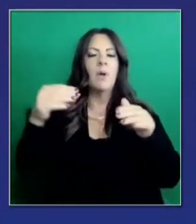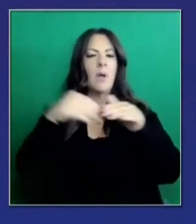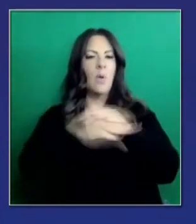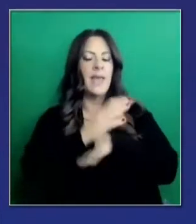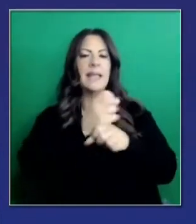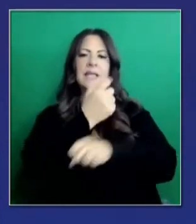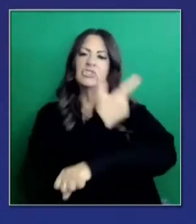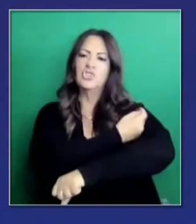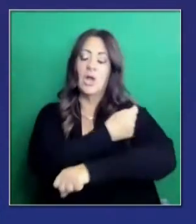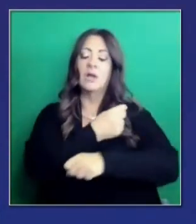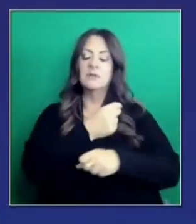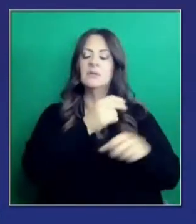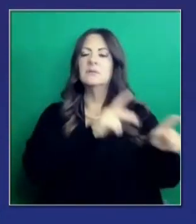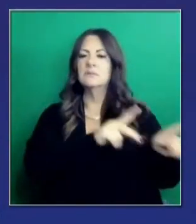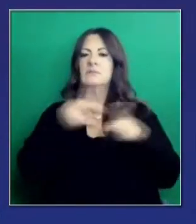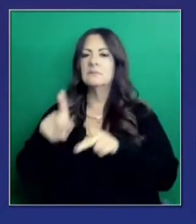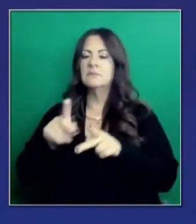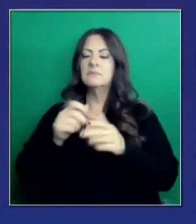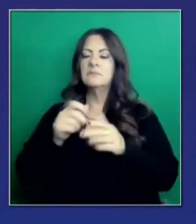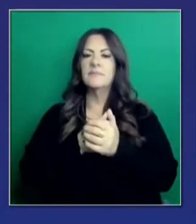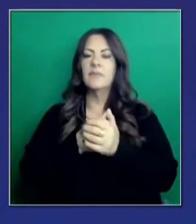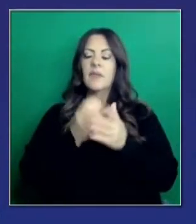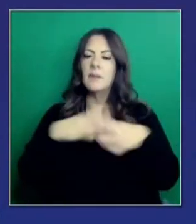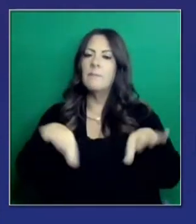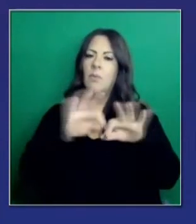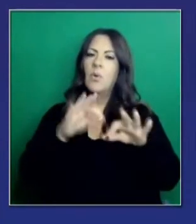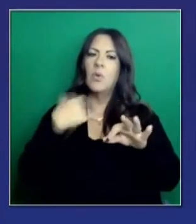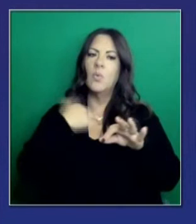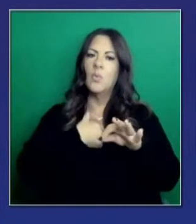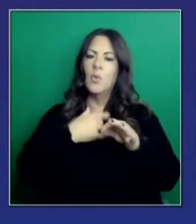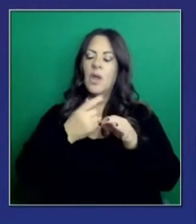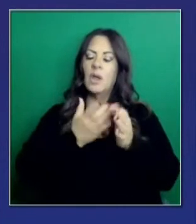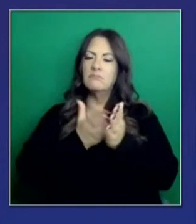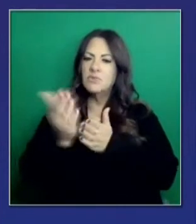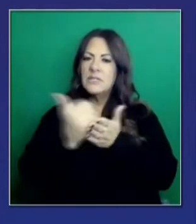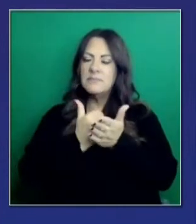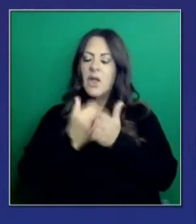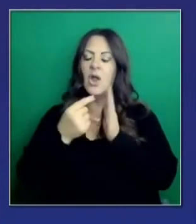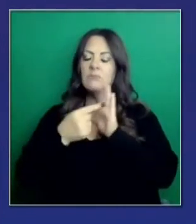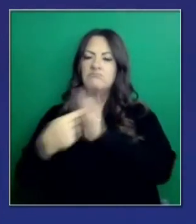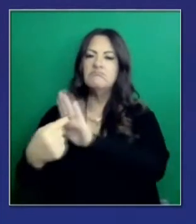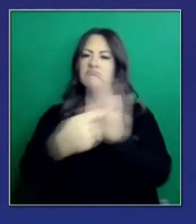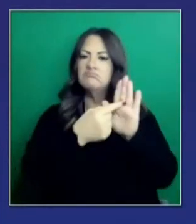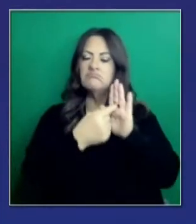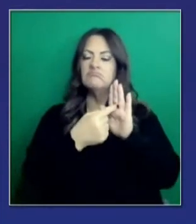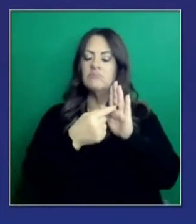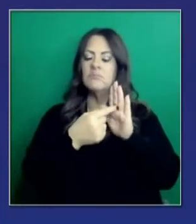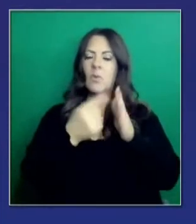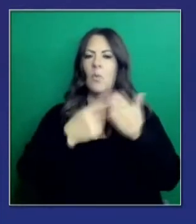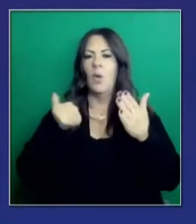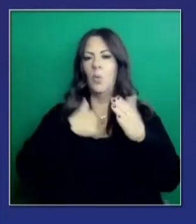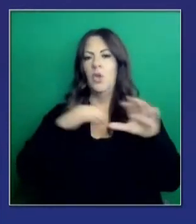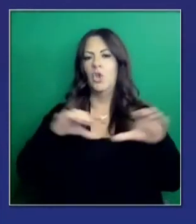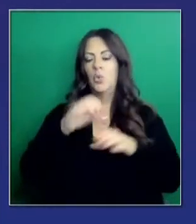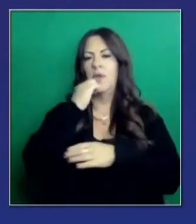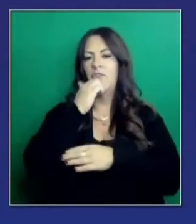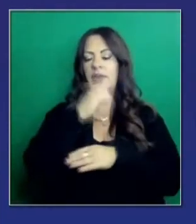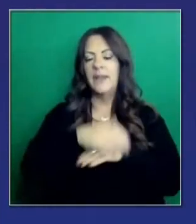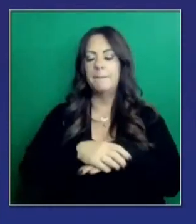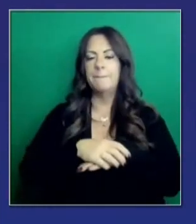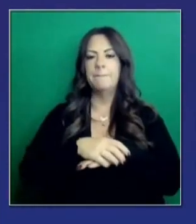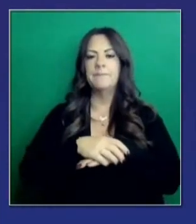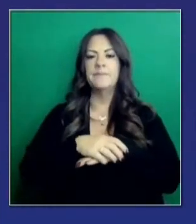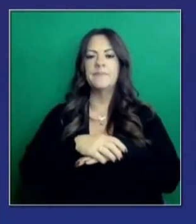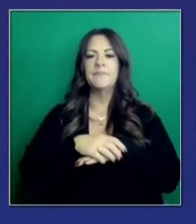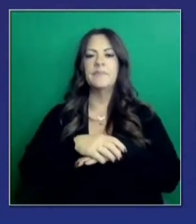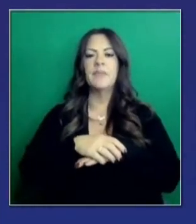and also allow our healthcare system and the counties to do what they do best, which is a myriad of additional things, not just logistics